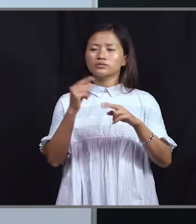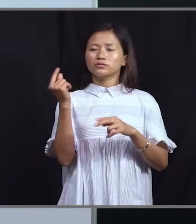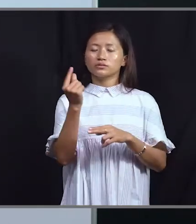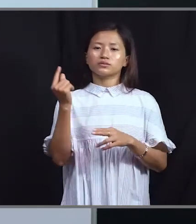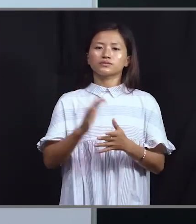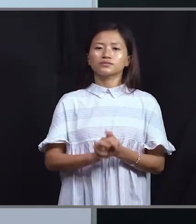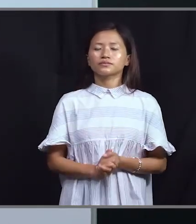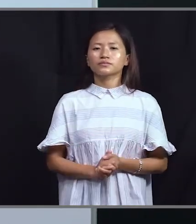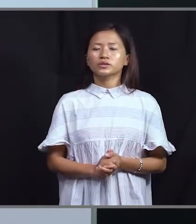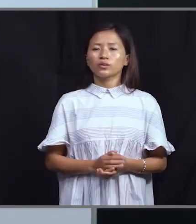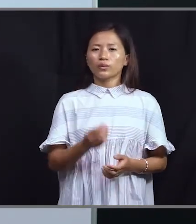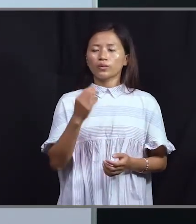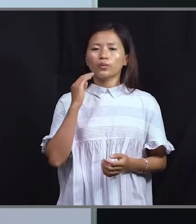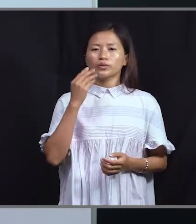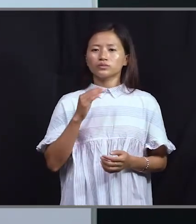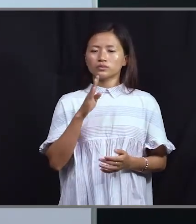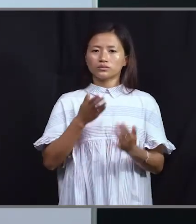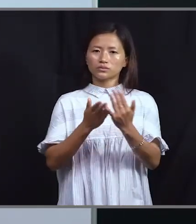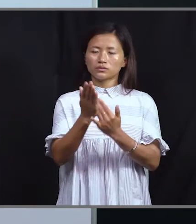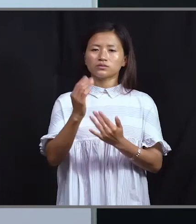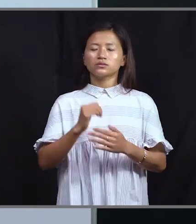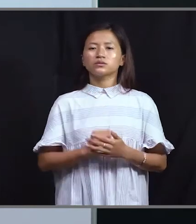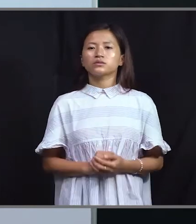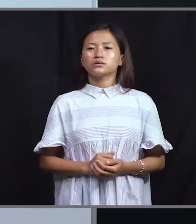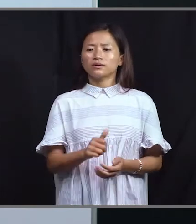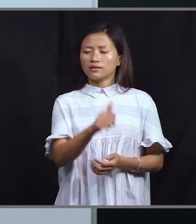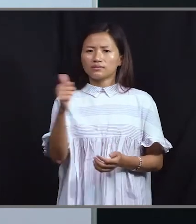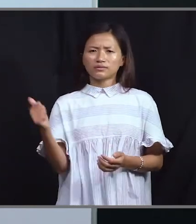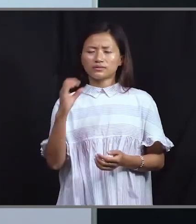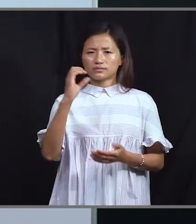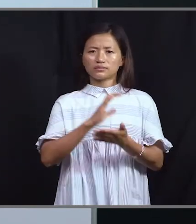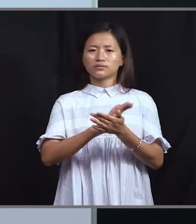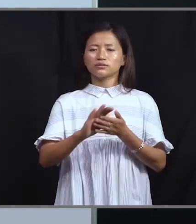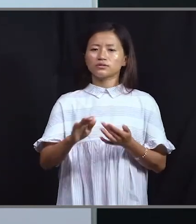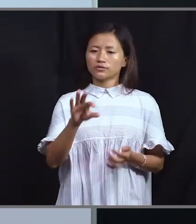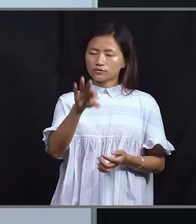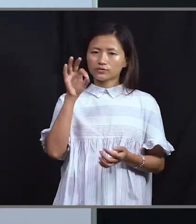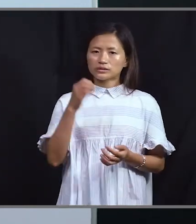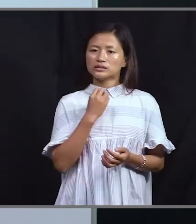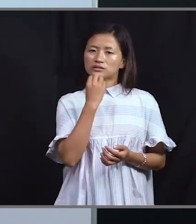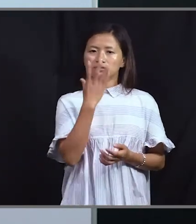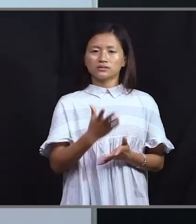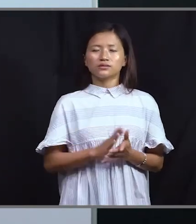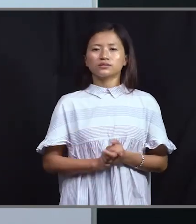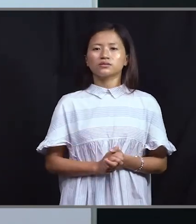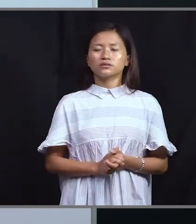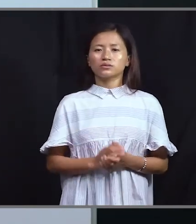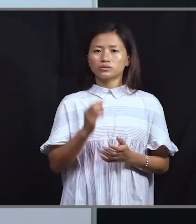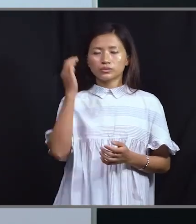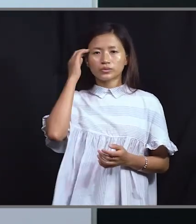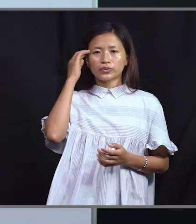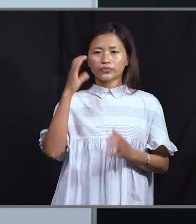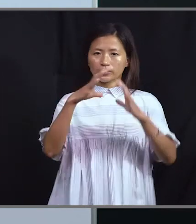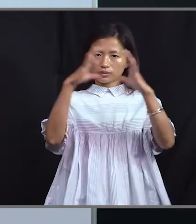So it will be when you go through your, any chapter, you will find it a little bit easy. Okay, at least you know the concept, isn't